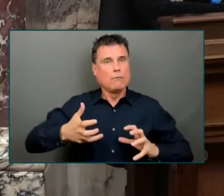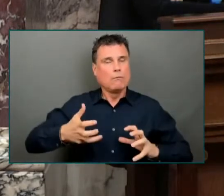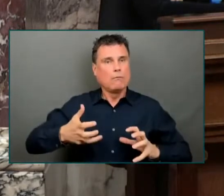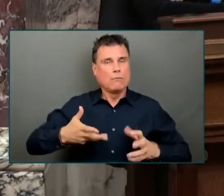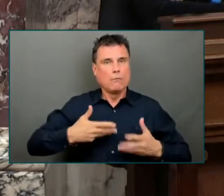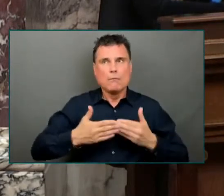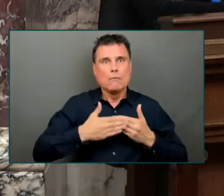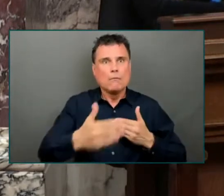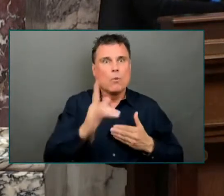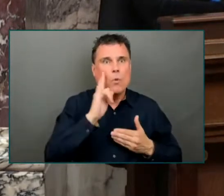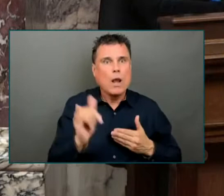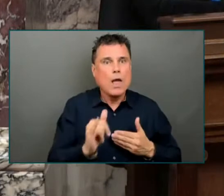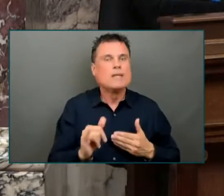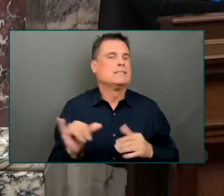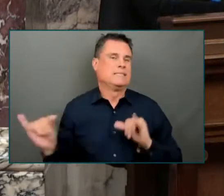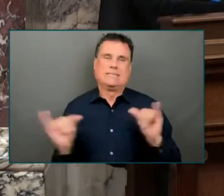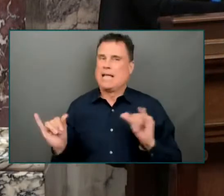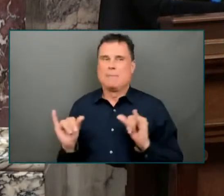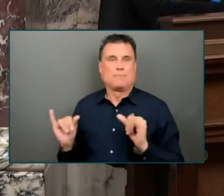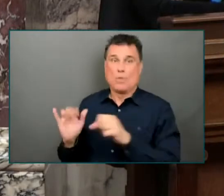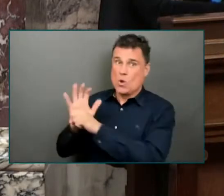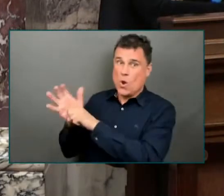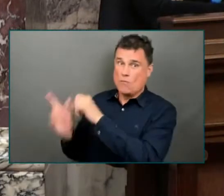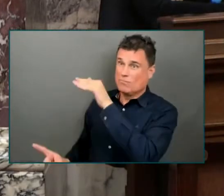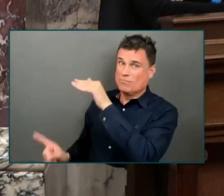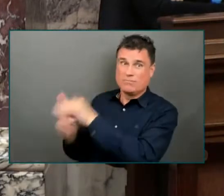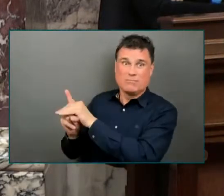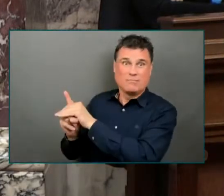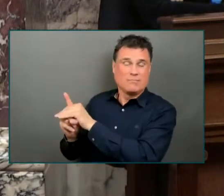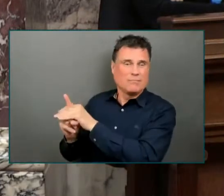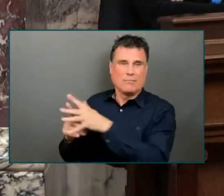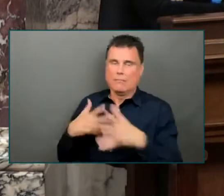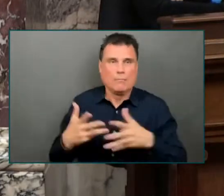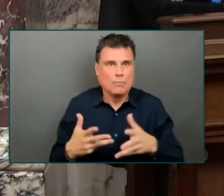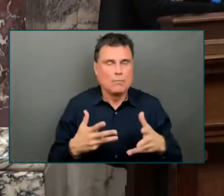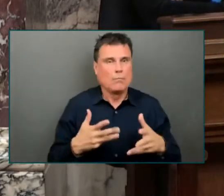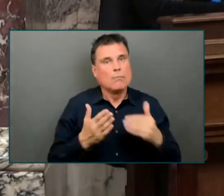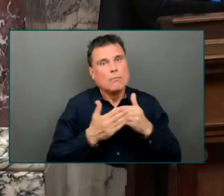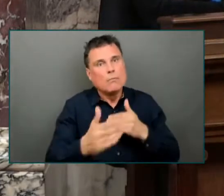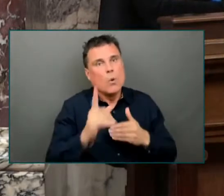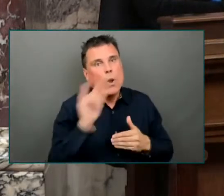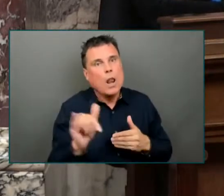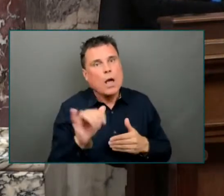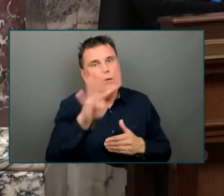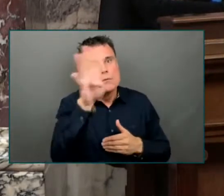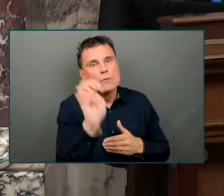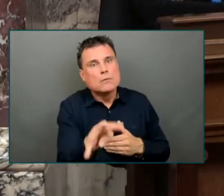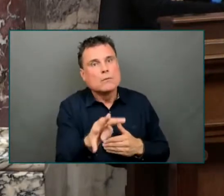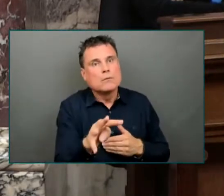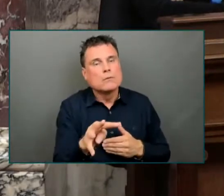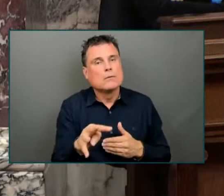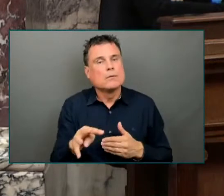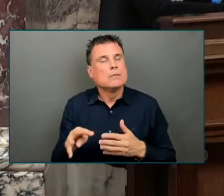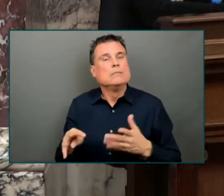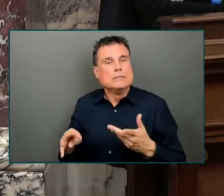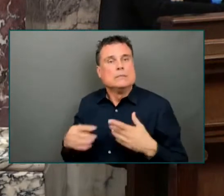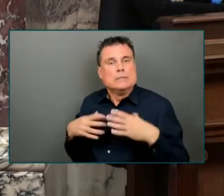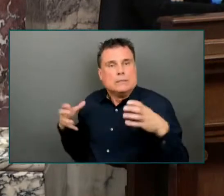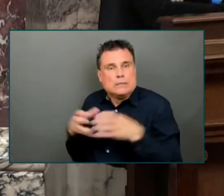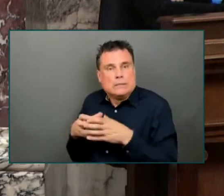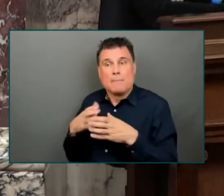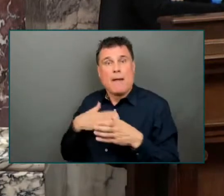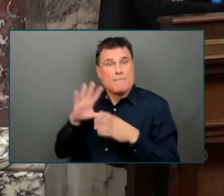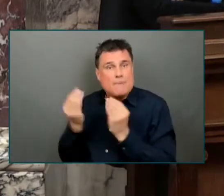point came when I realized that my family and I were not in our fight alone. This realization came about thanks